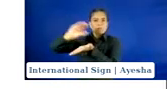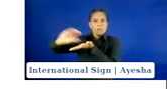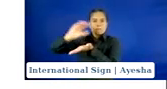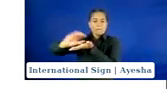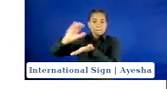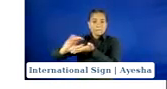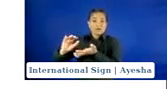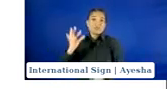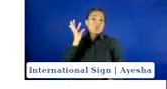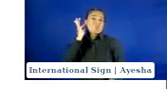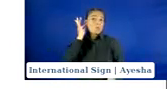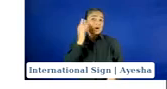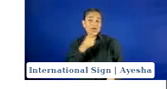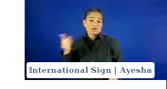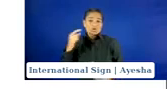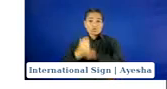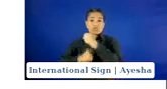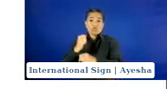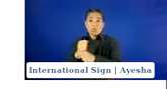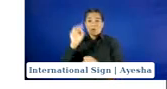than that of men.